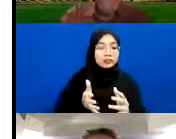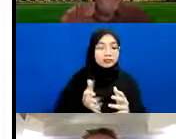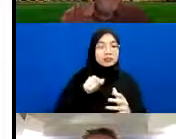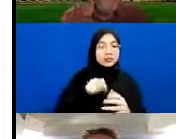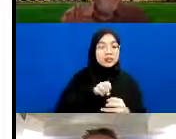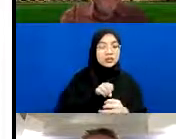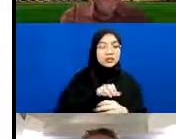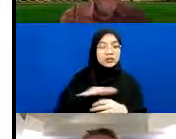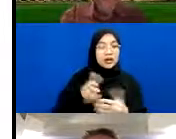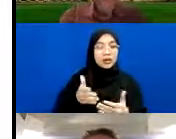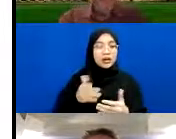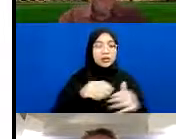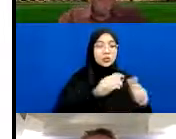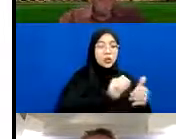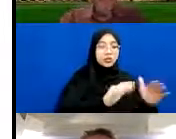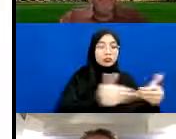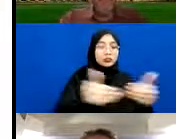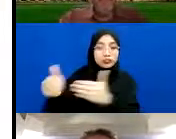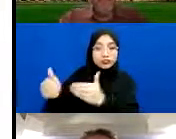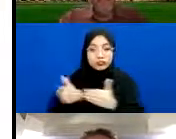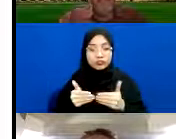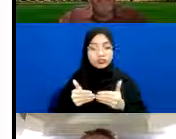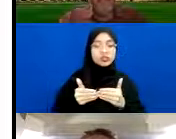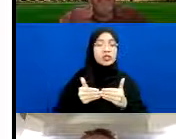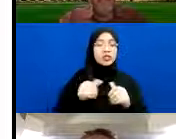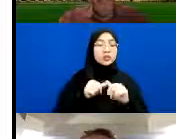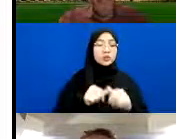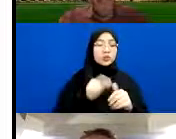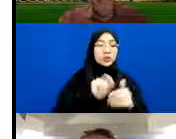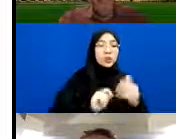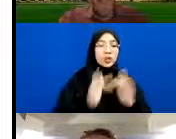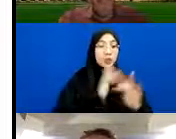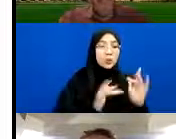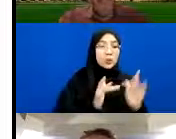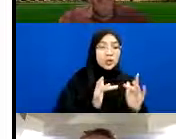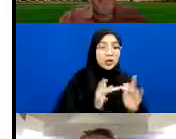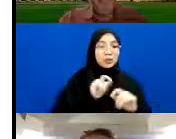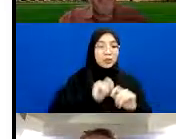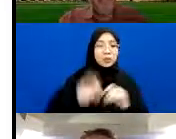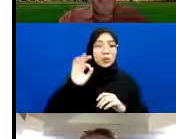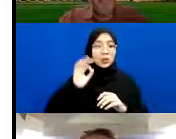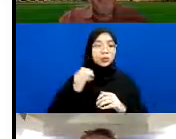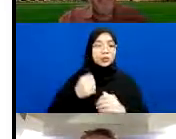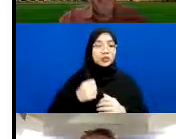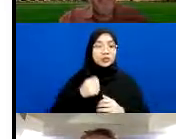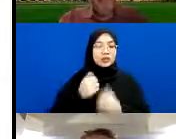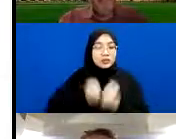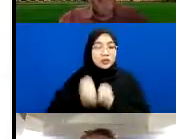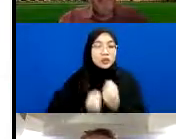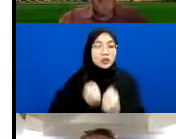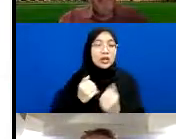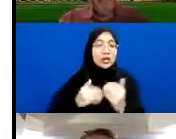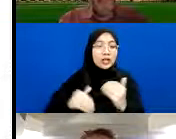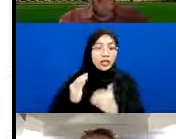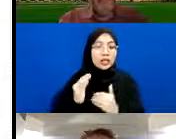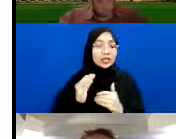educators, and many have struggled to manage homeschooling for their children, so students with disabilities need additional support as they